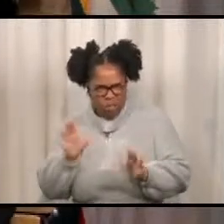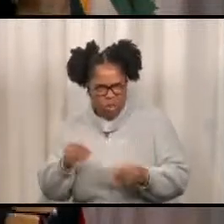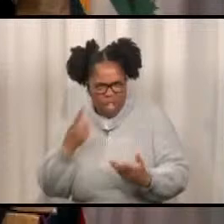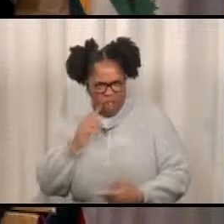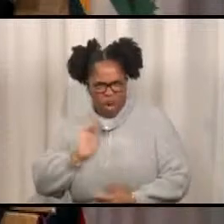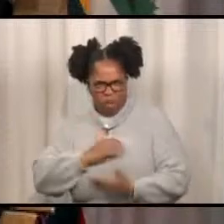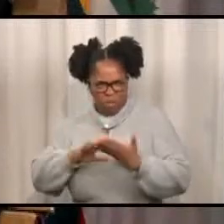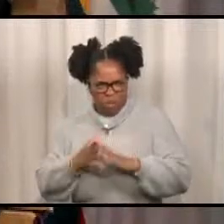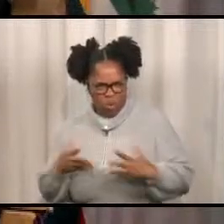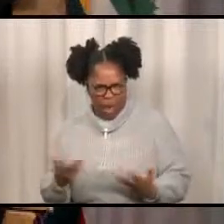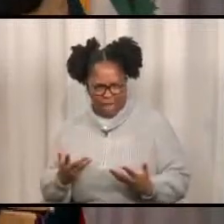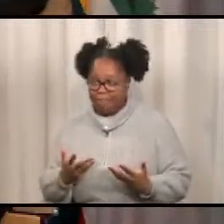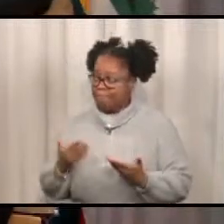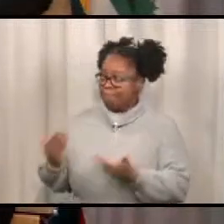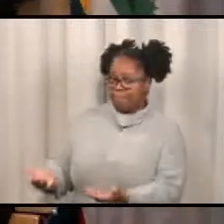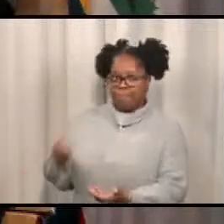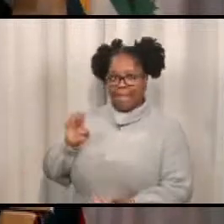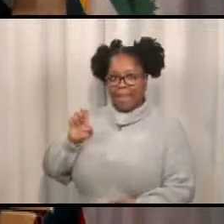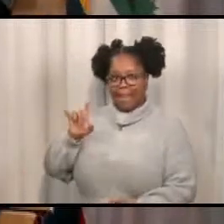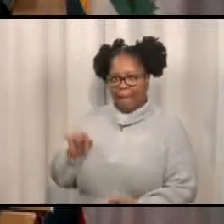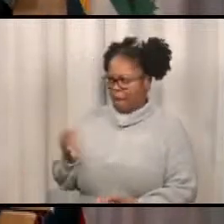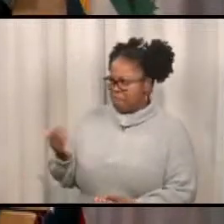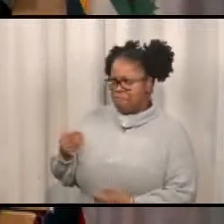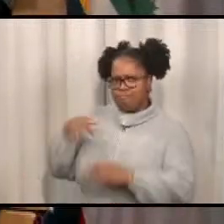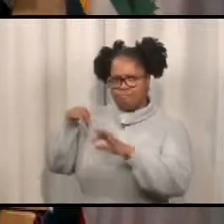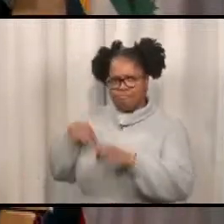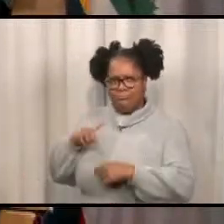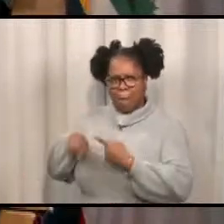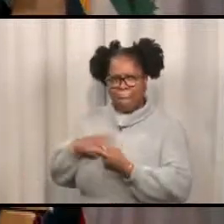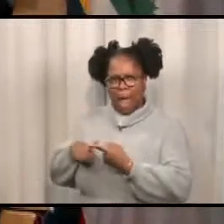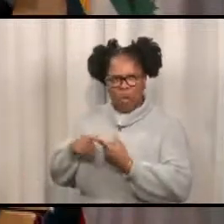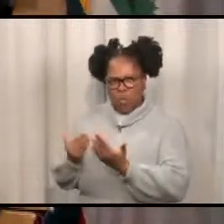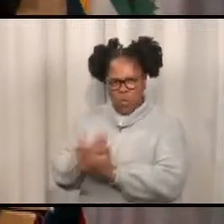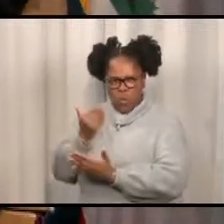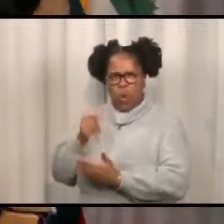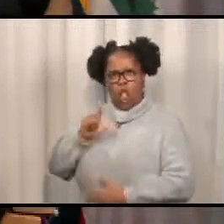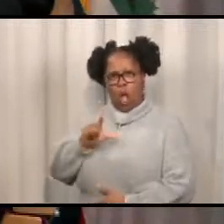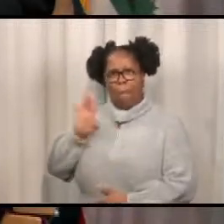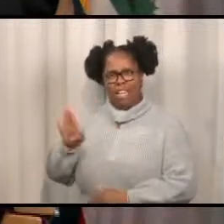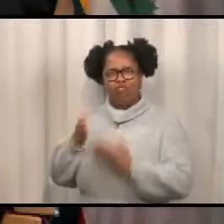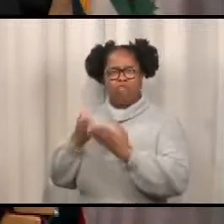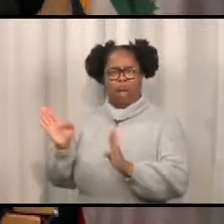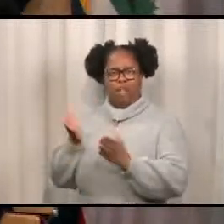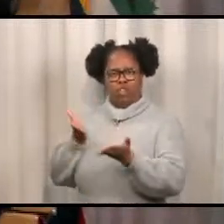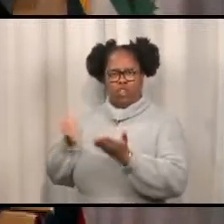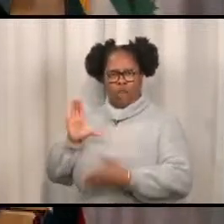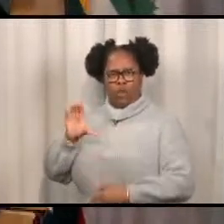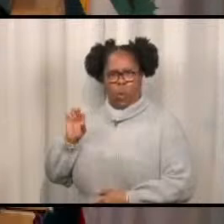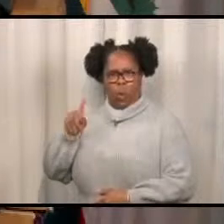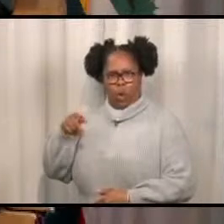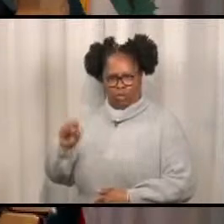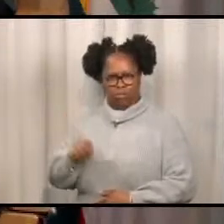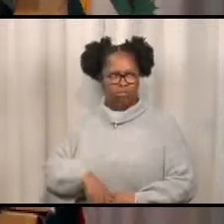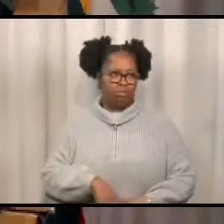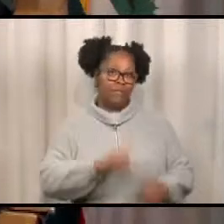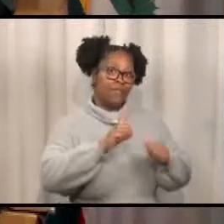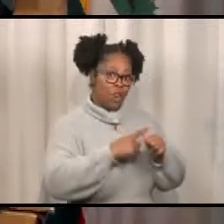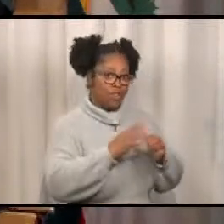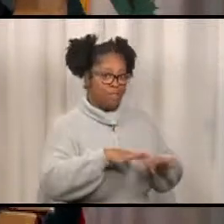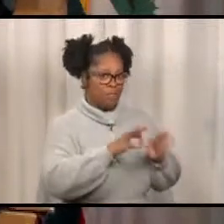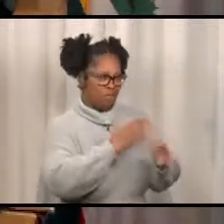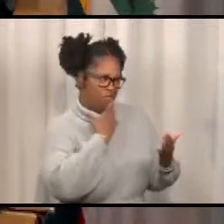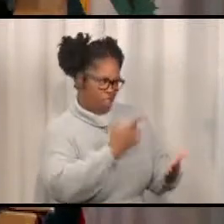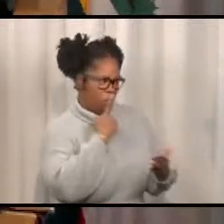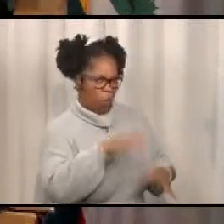community. So, Eli, tell us a little bit about the new Long Beach Public Service Corps. Well, first and foremost, thank you for having me here.